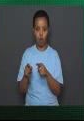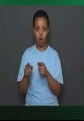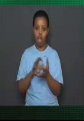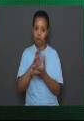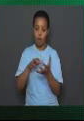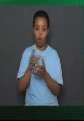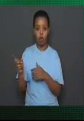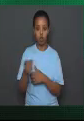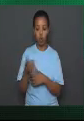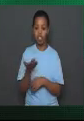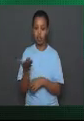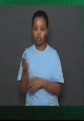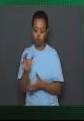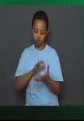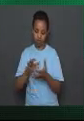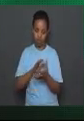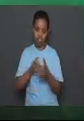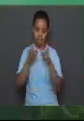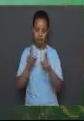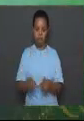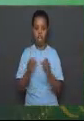the substance being tested.